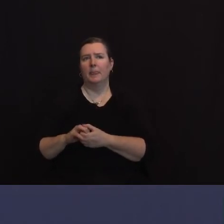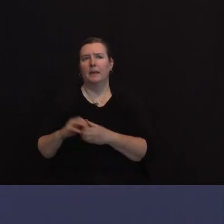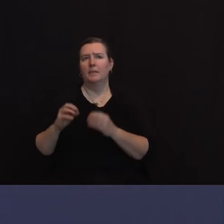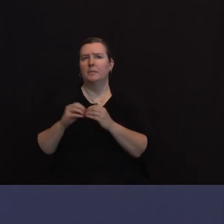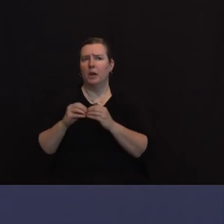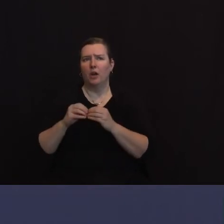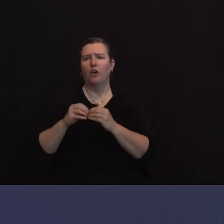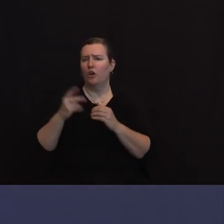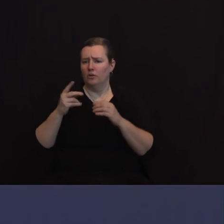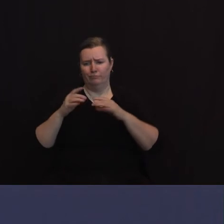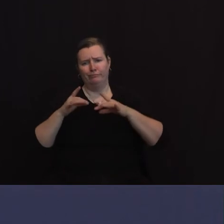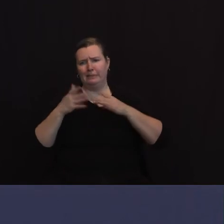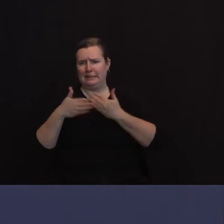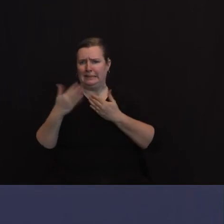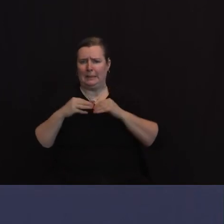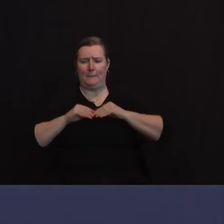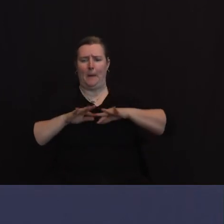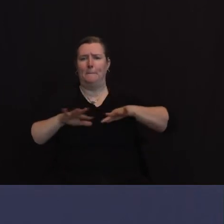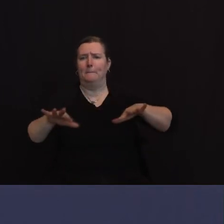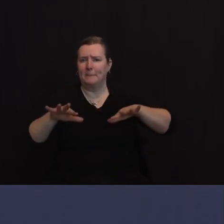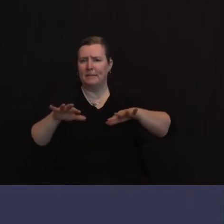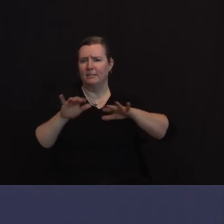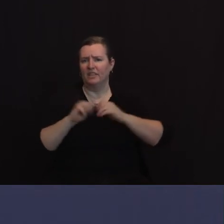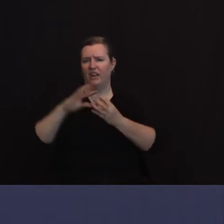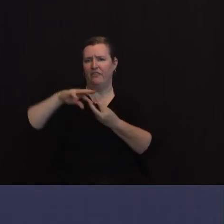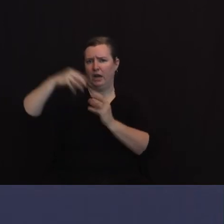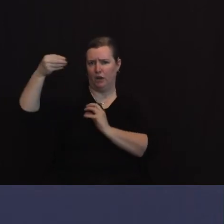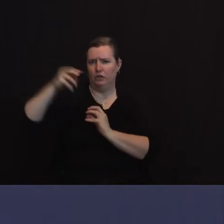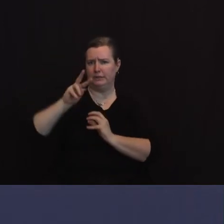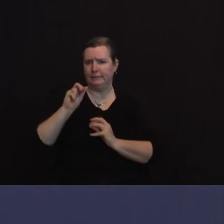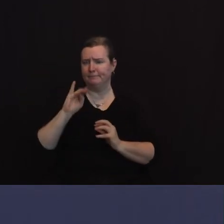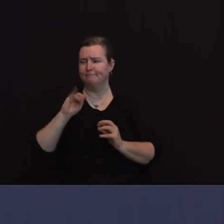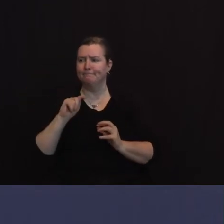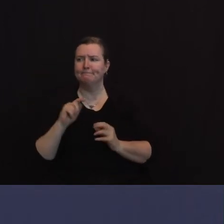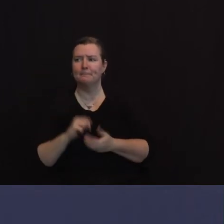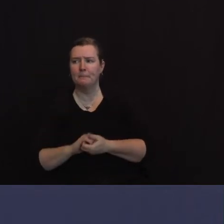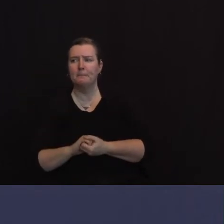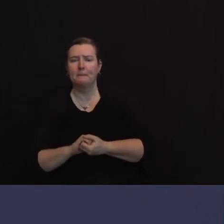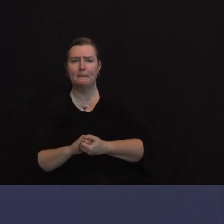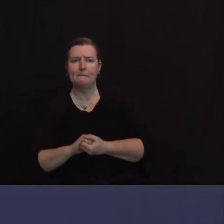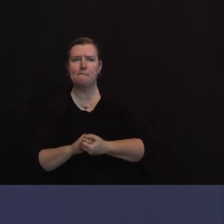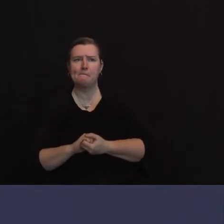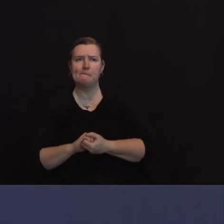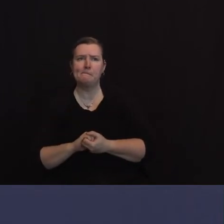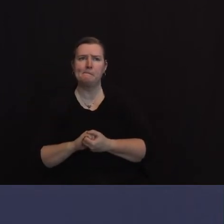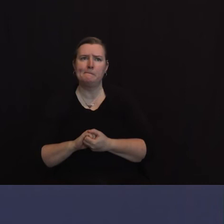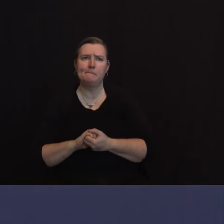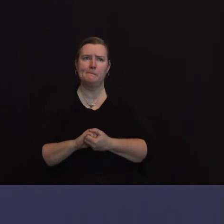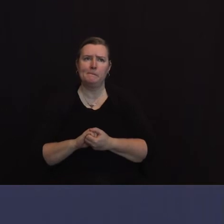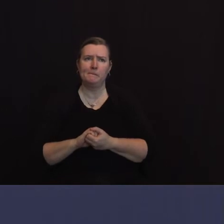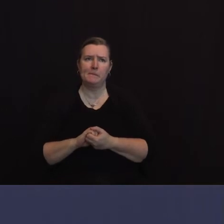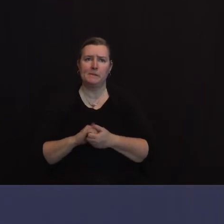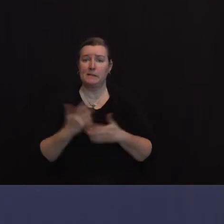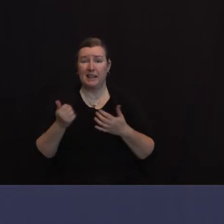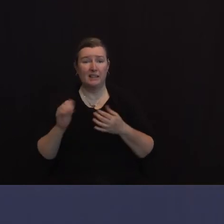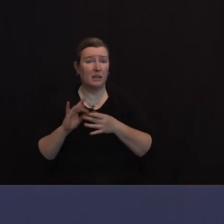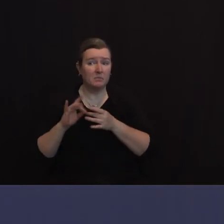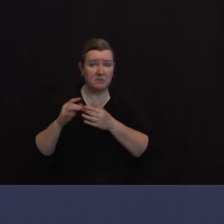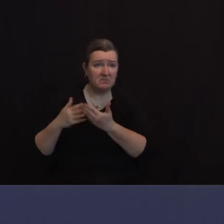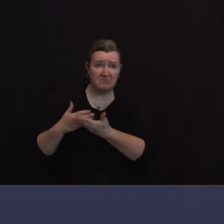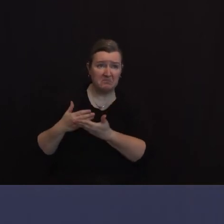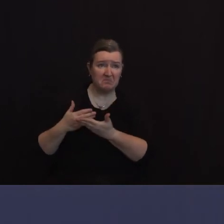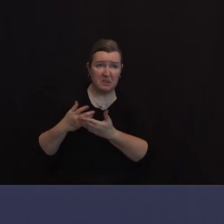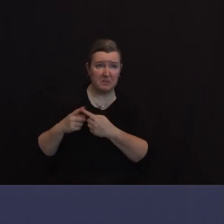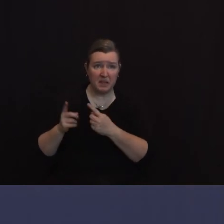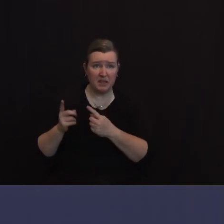realities or aspects of these variants. Anything you want to say on either of the J&J, indoor dining, and the Calorie Report on the Southeast